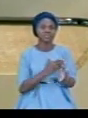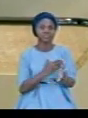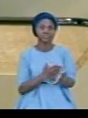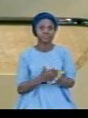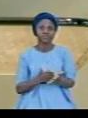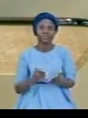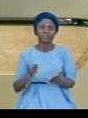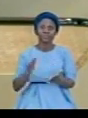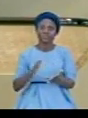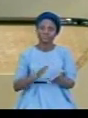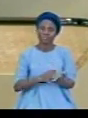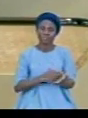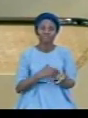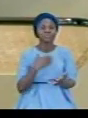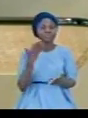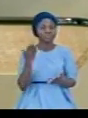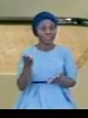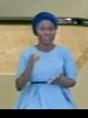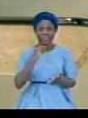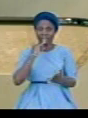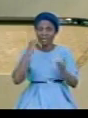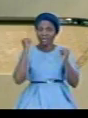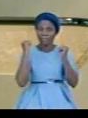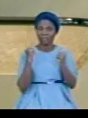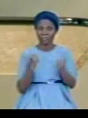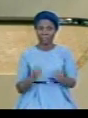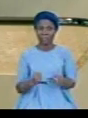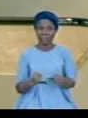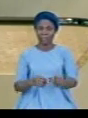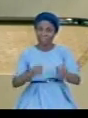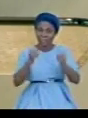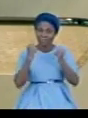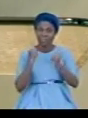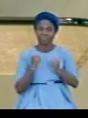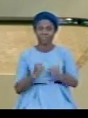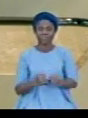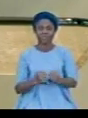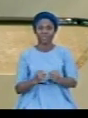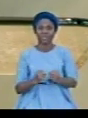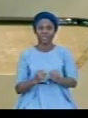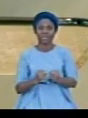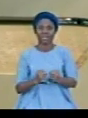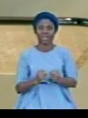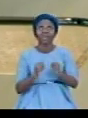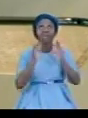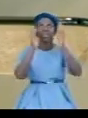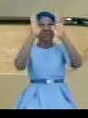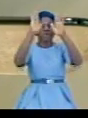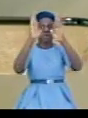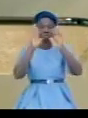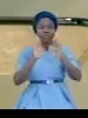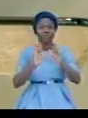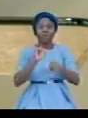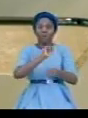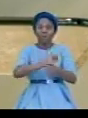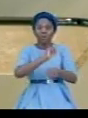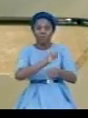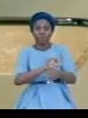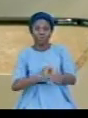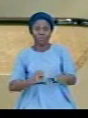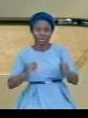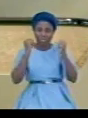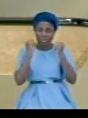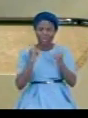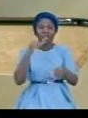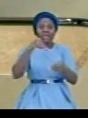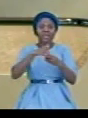There is power, wonder-working power in the blood of